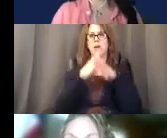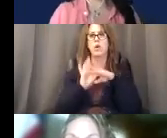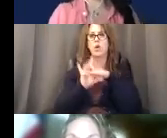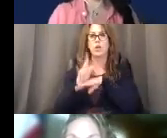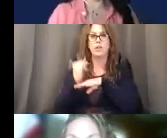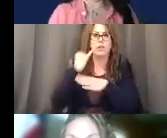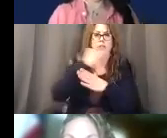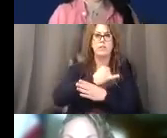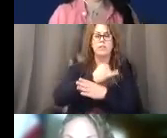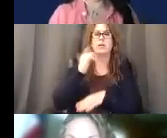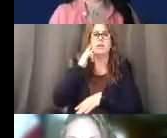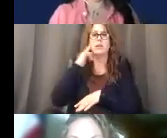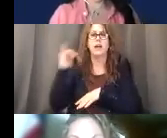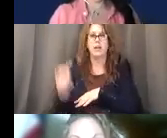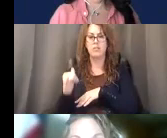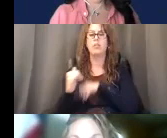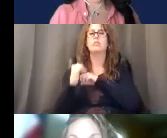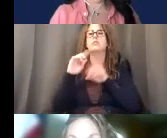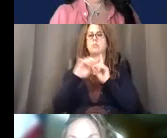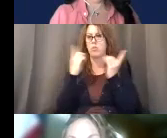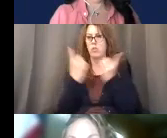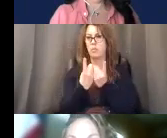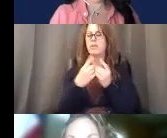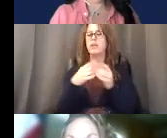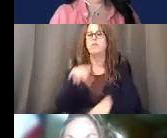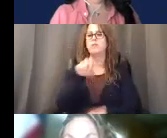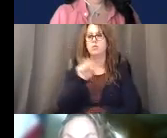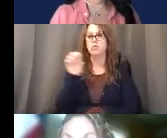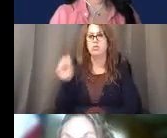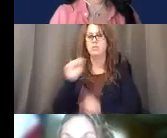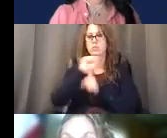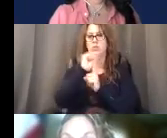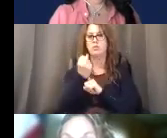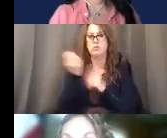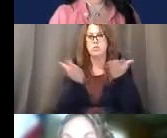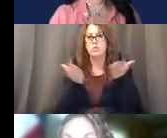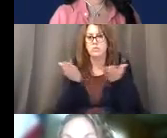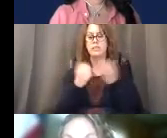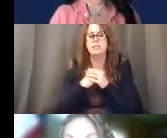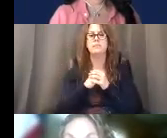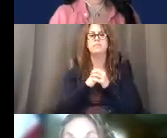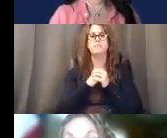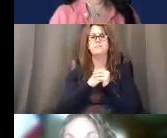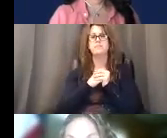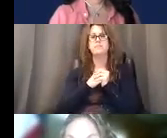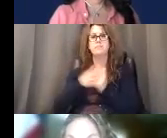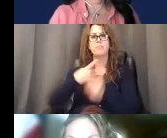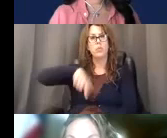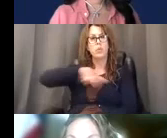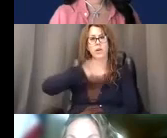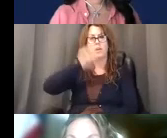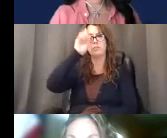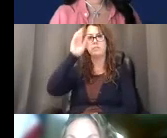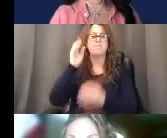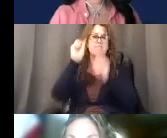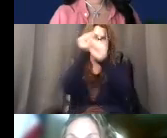of the California Department of Social Services. And I wanted to remind everyone that we have a vision to create an integrated